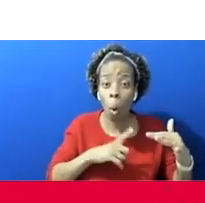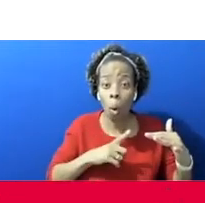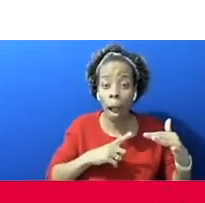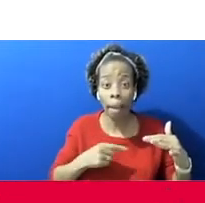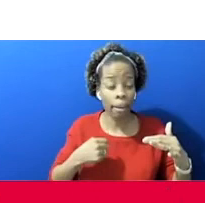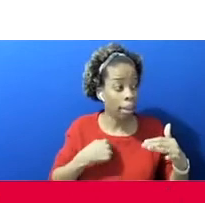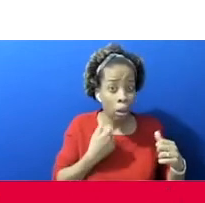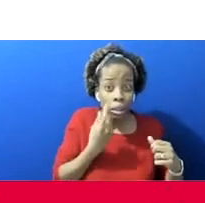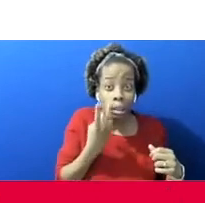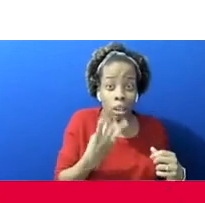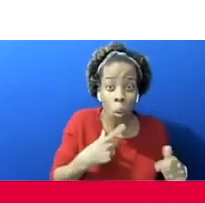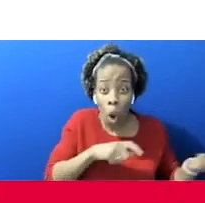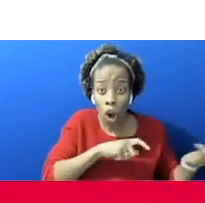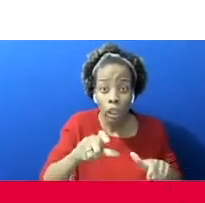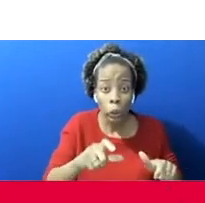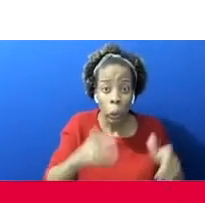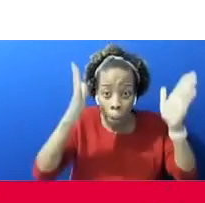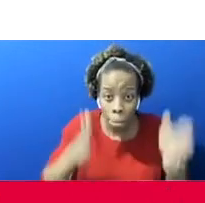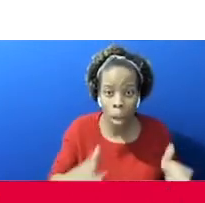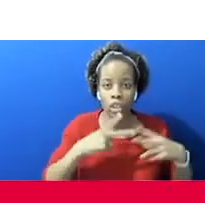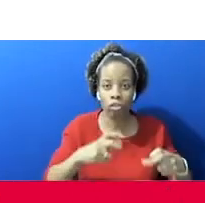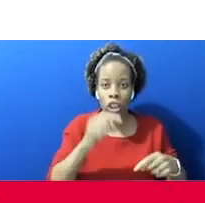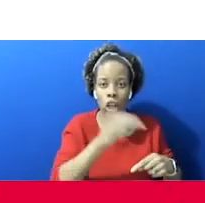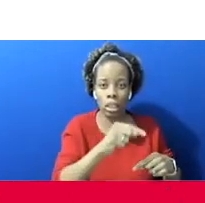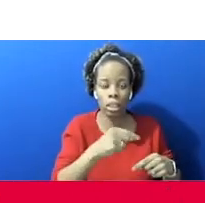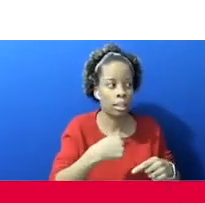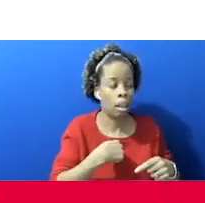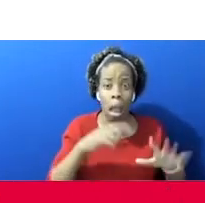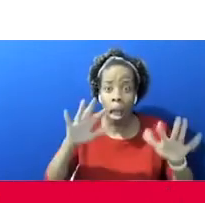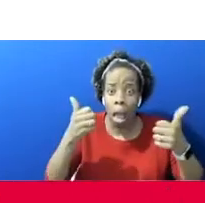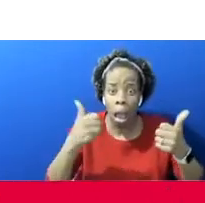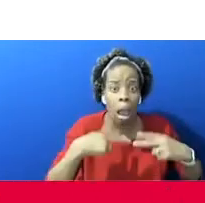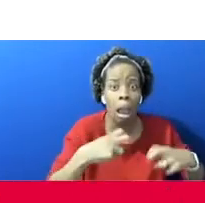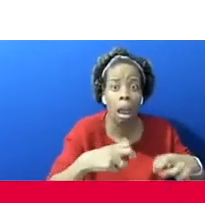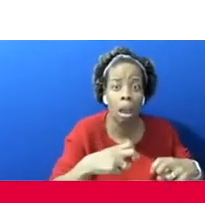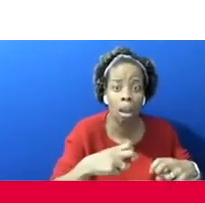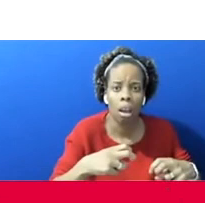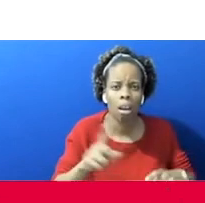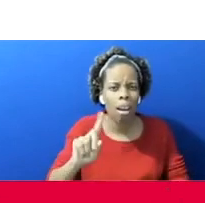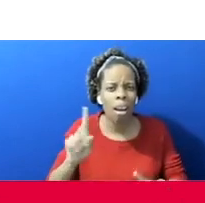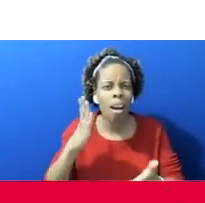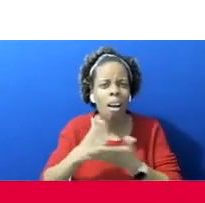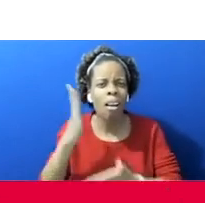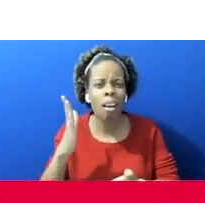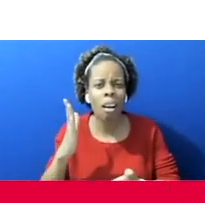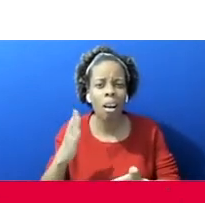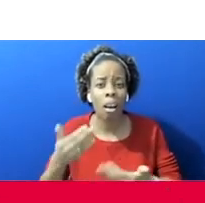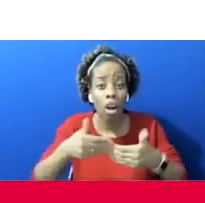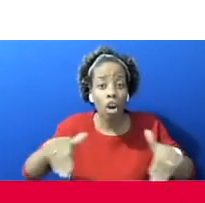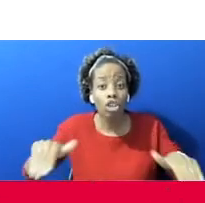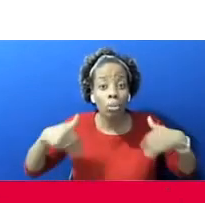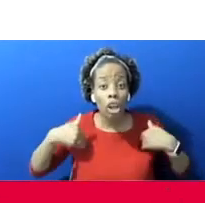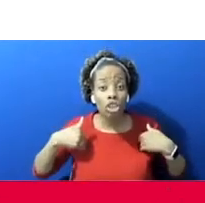tomorrow. But the reality is that people are being fed a lie. And I think that that's where the conscious objection comes in academia, where people